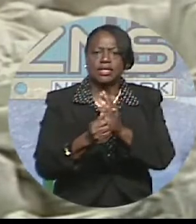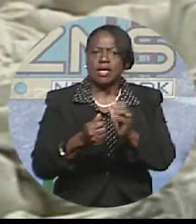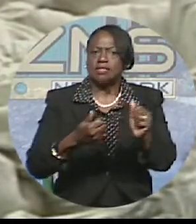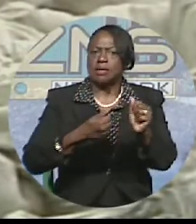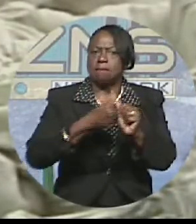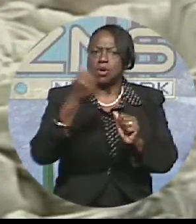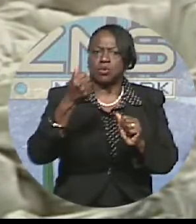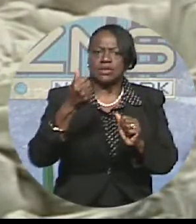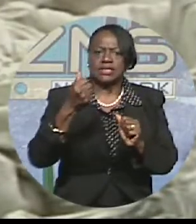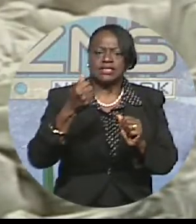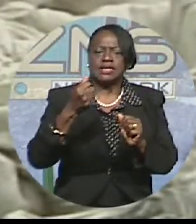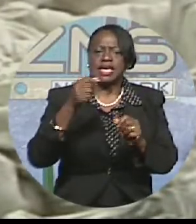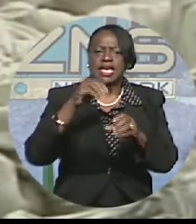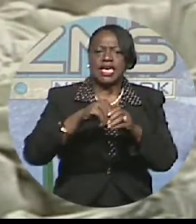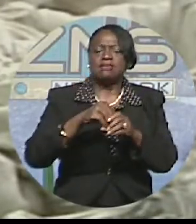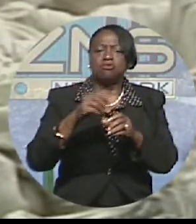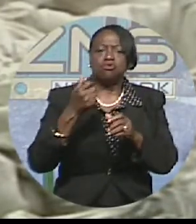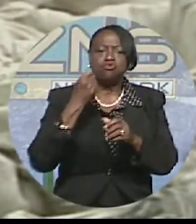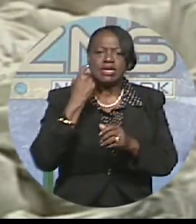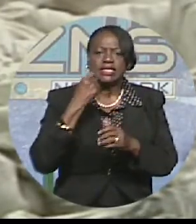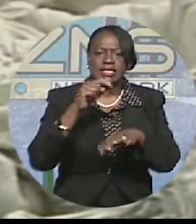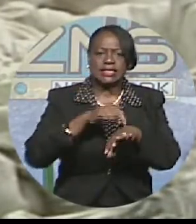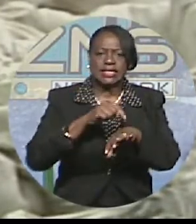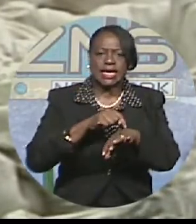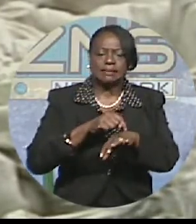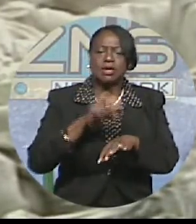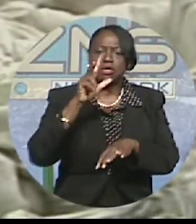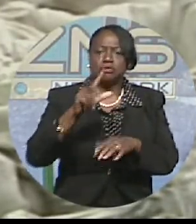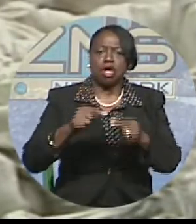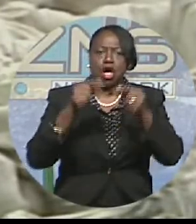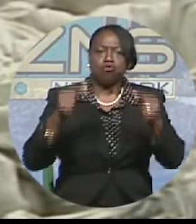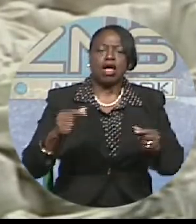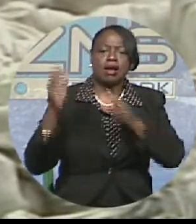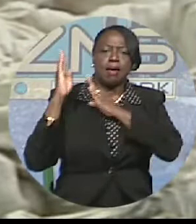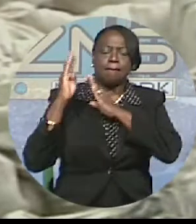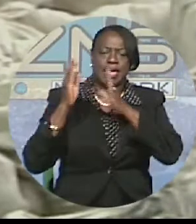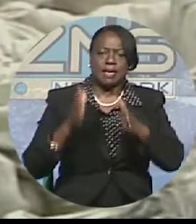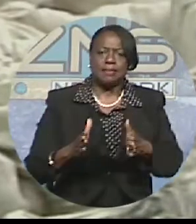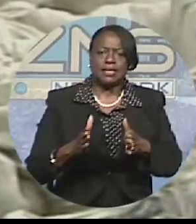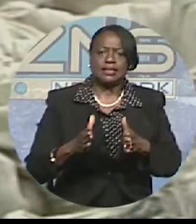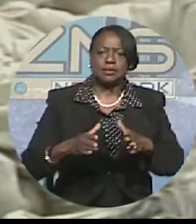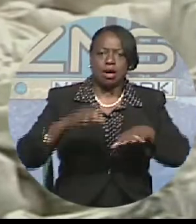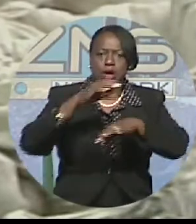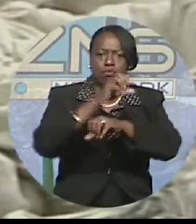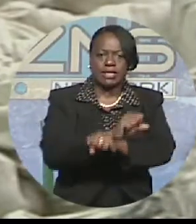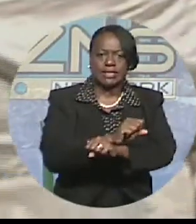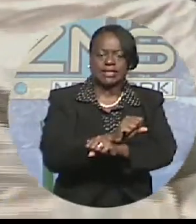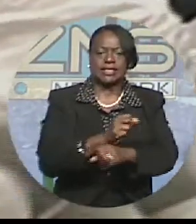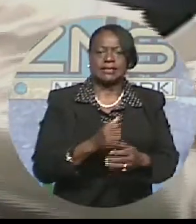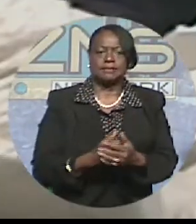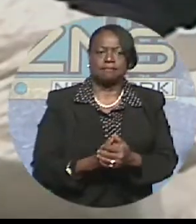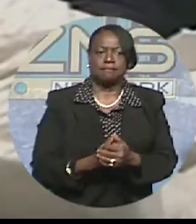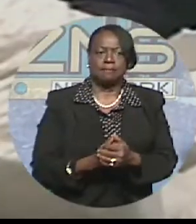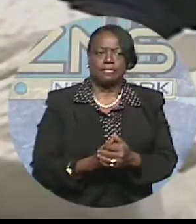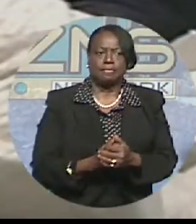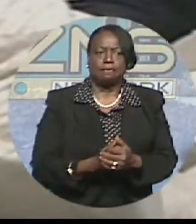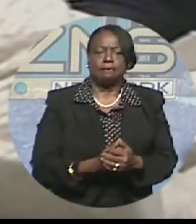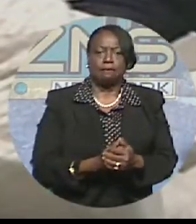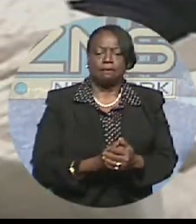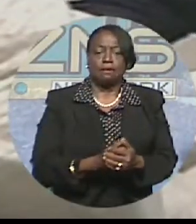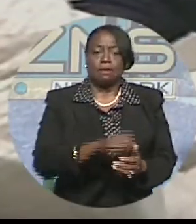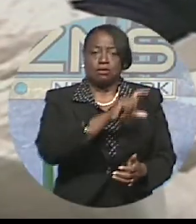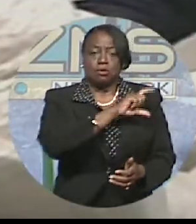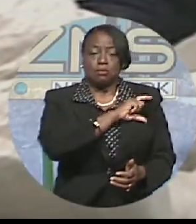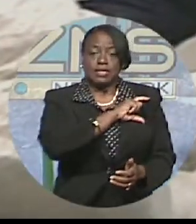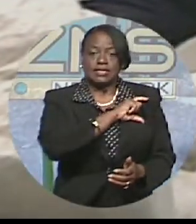time. Now three Grand Bahamians are arrested and police officials say their investigations are continuing. Officer in charge of Grand